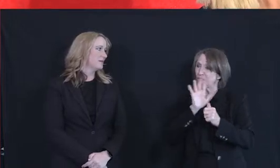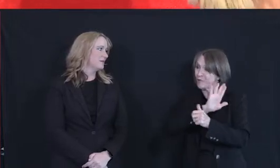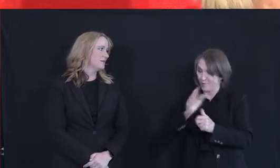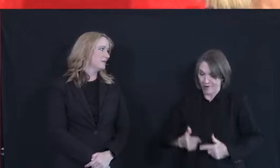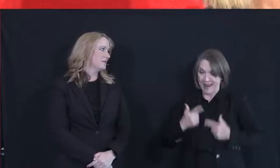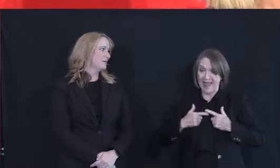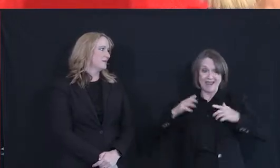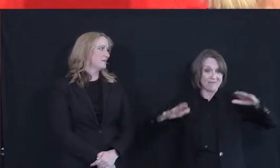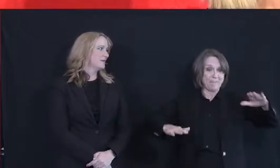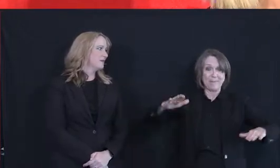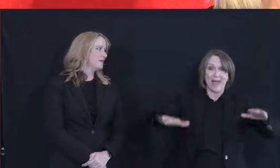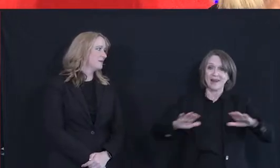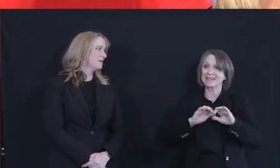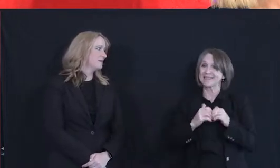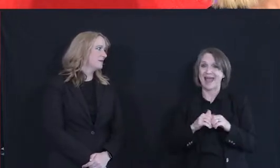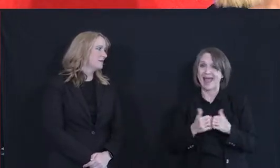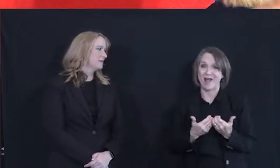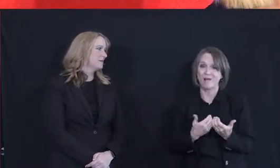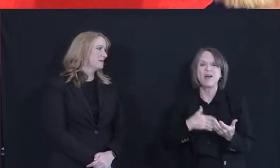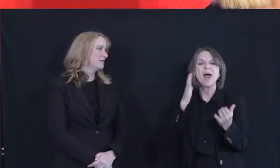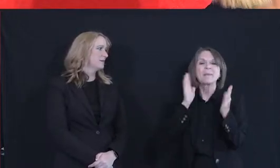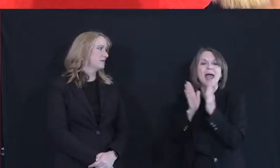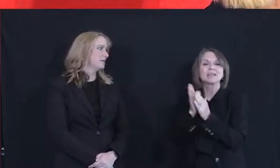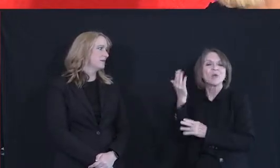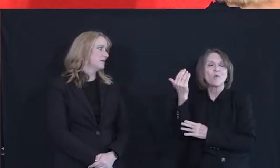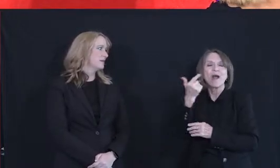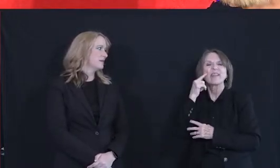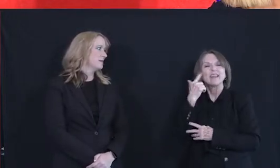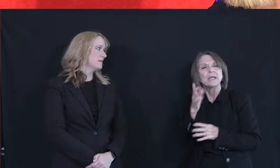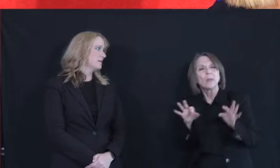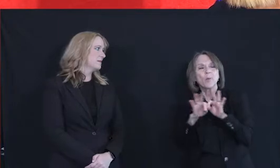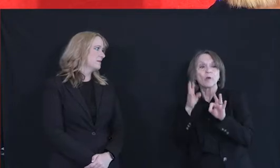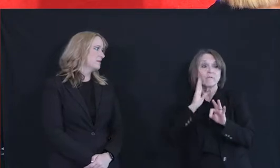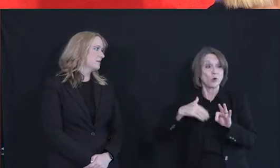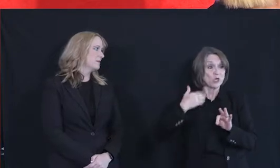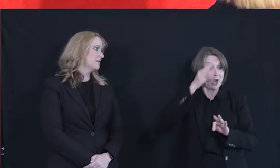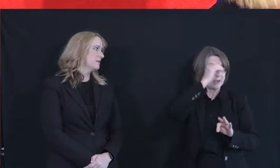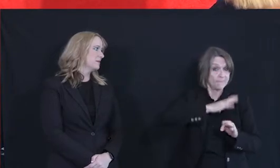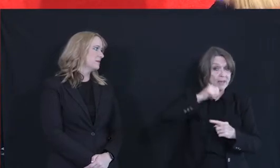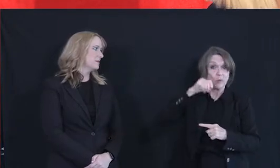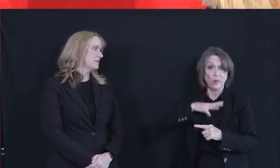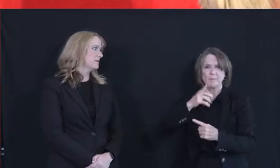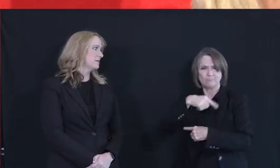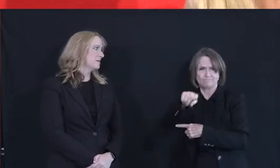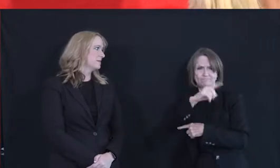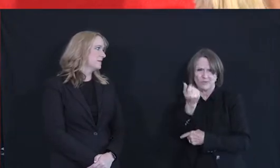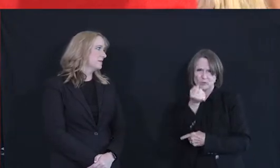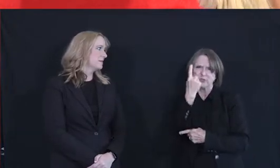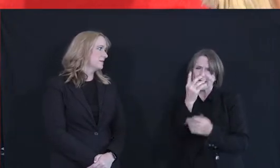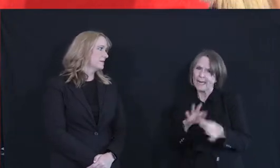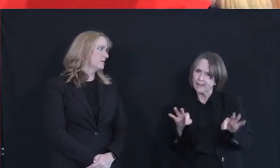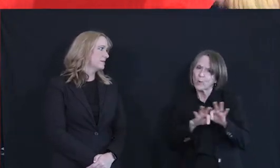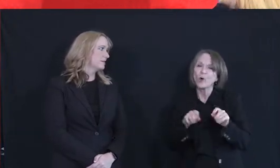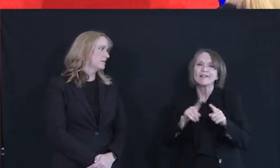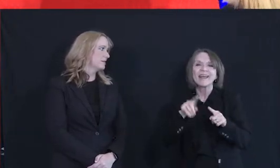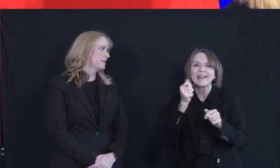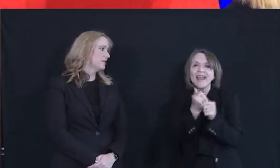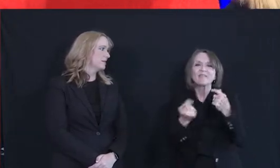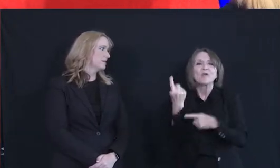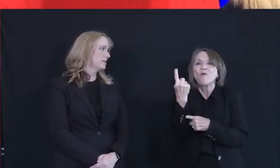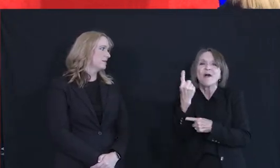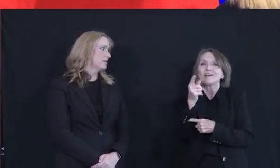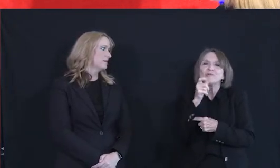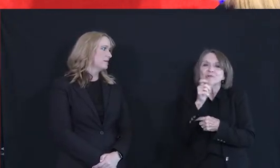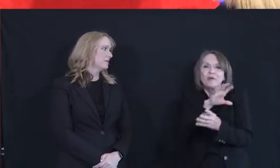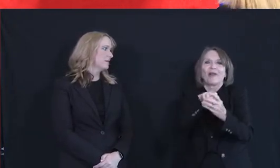and I I ask you this because I think it's important for young men and young women to understand that everybody in elected life is a full